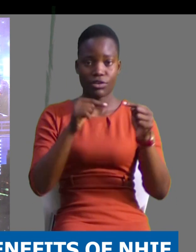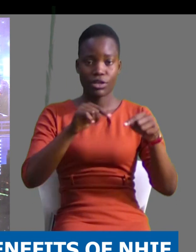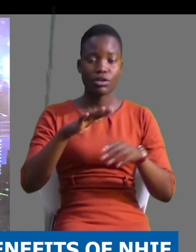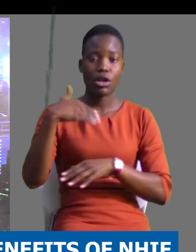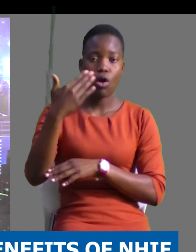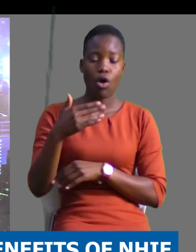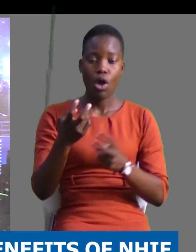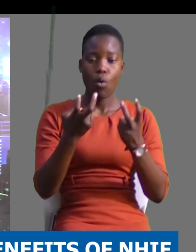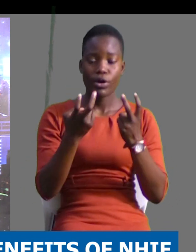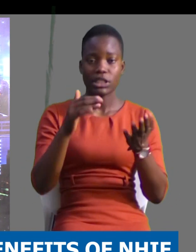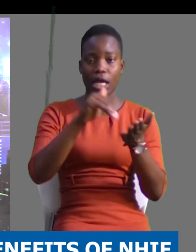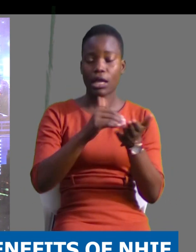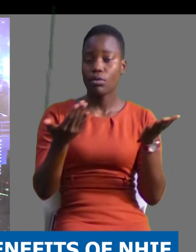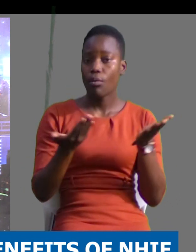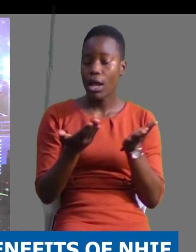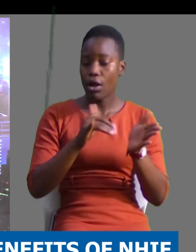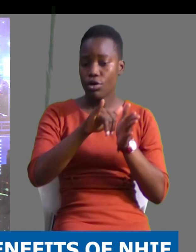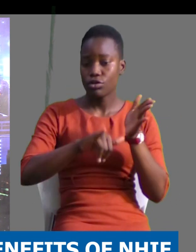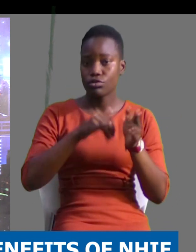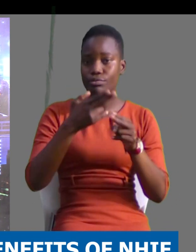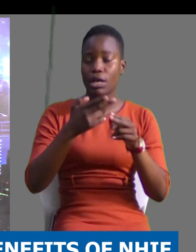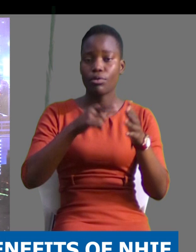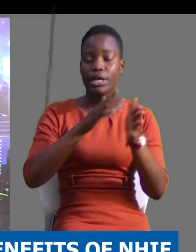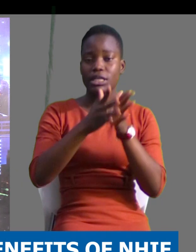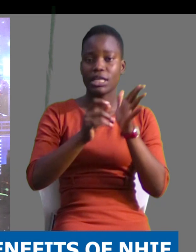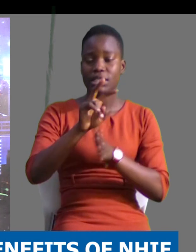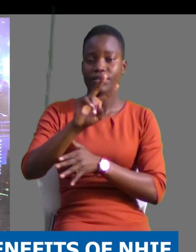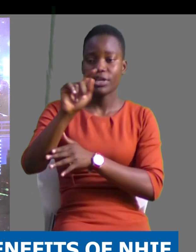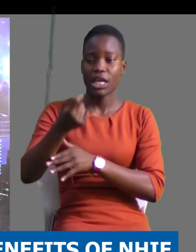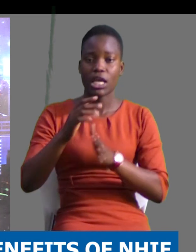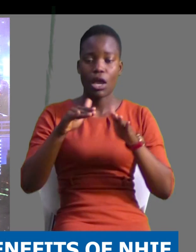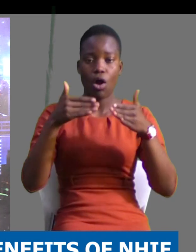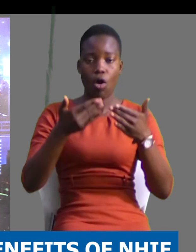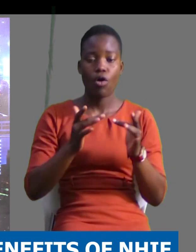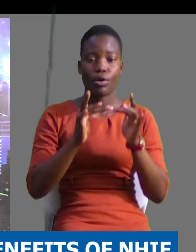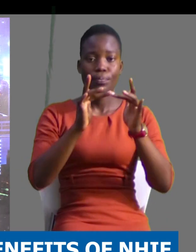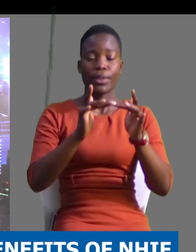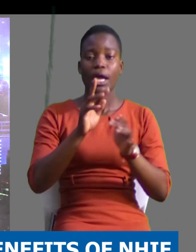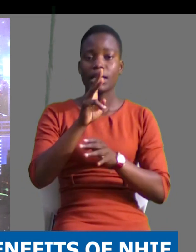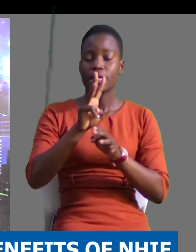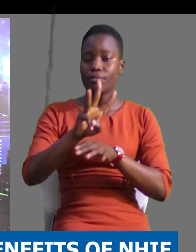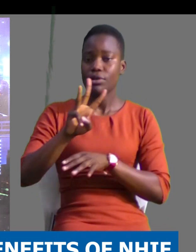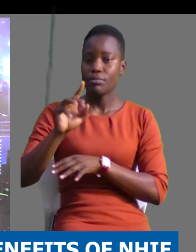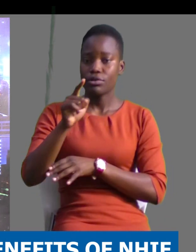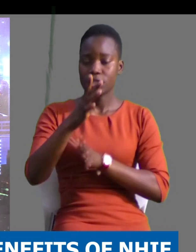this conversation, you can always rewatch it on YouTube. That is at Science TV Kenya, or you can find it on